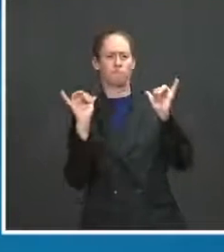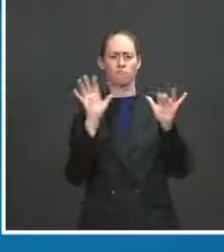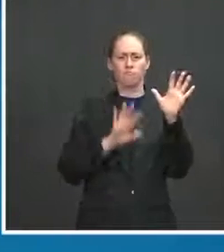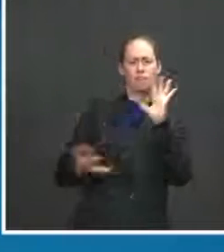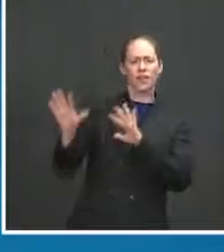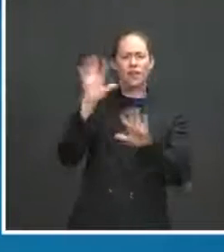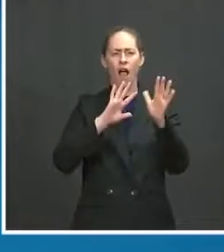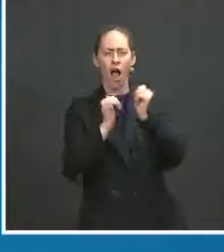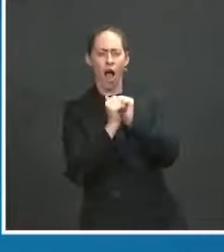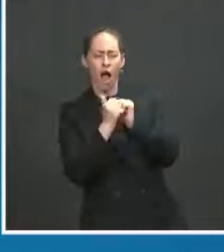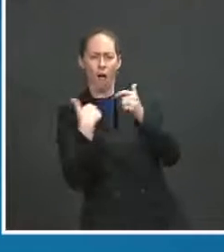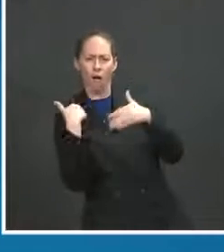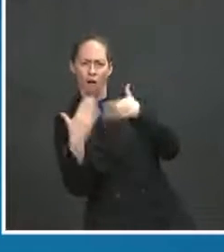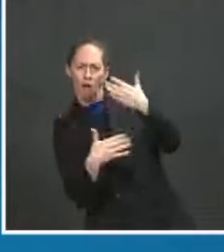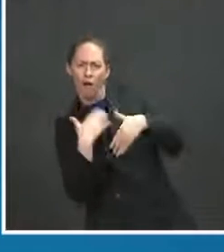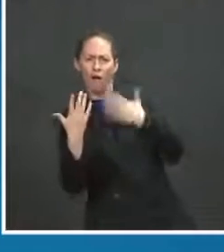world.